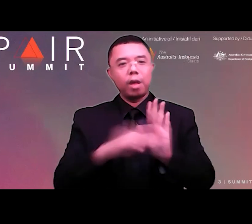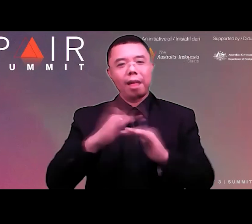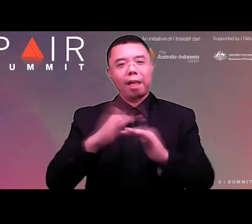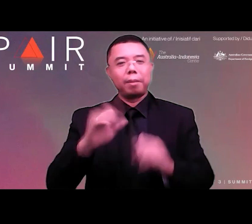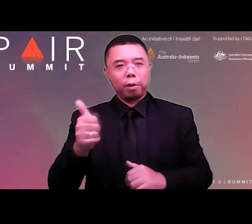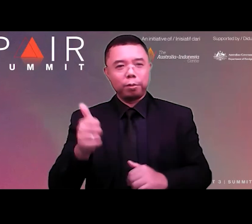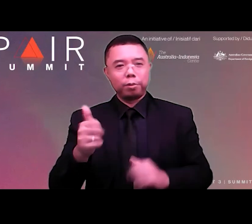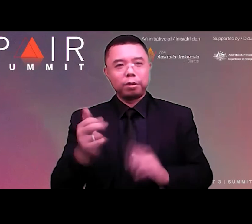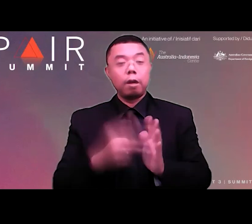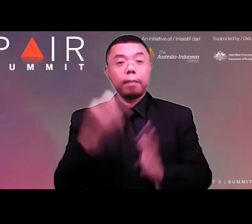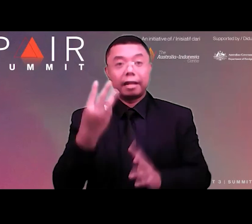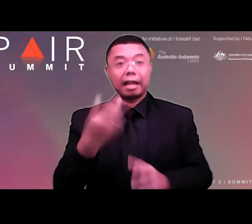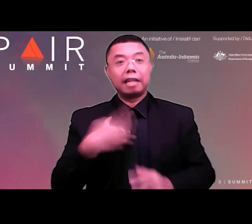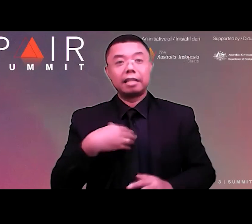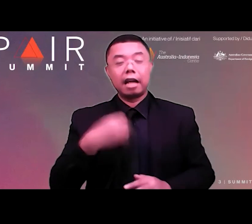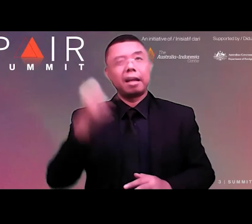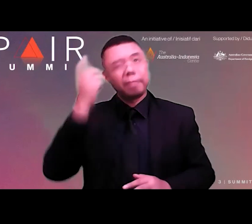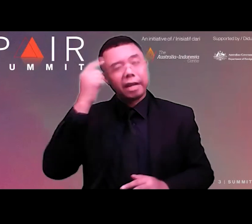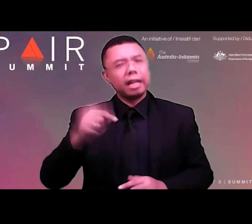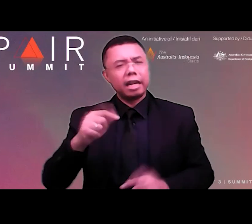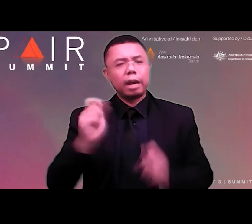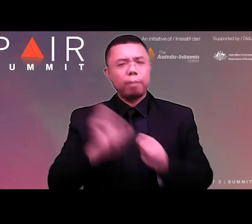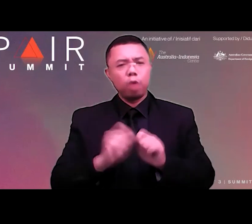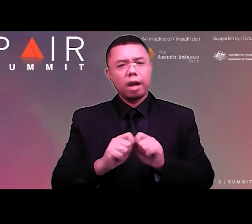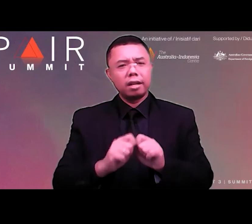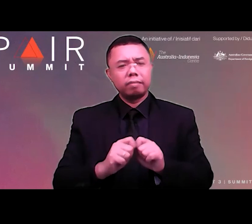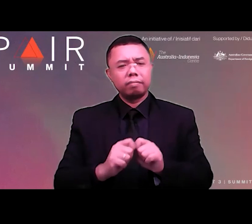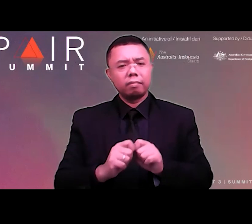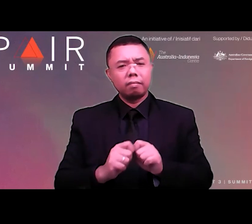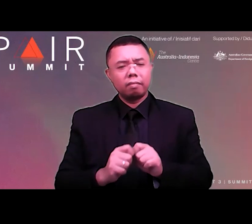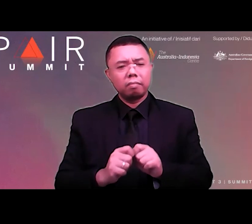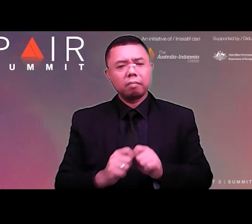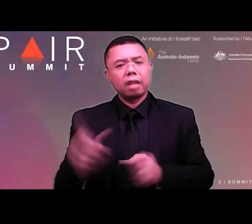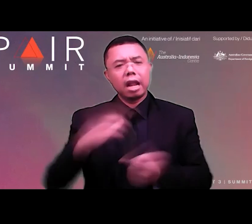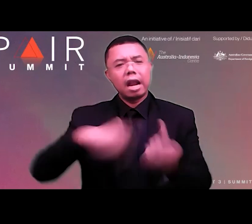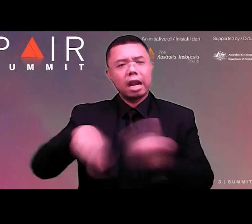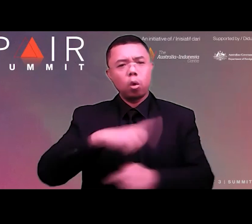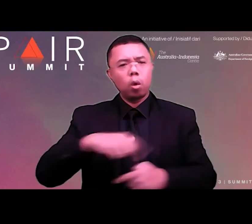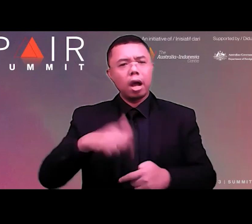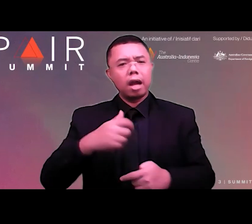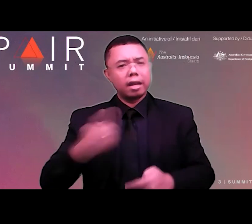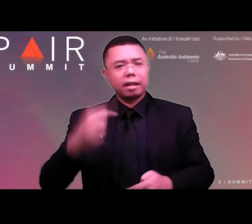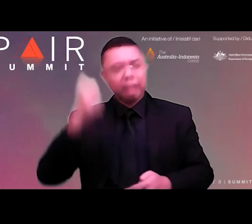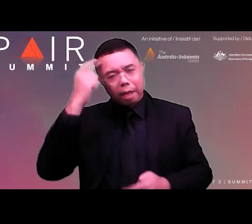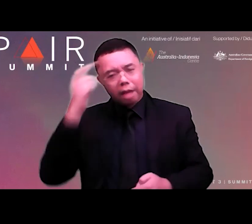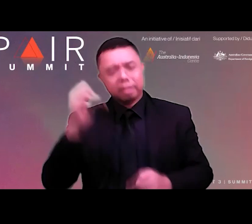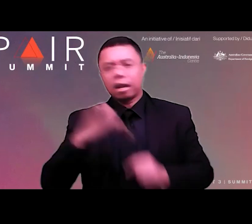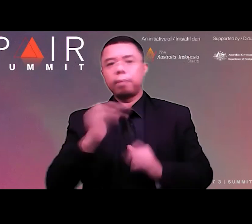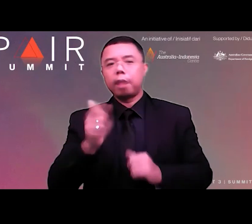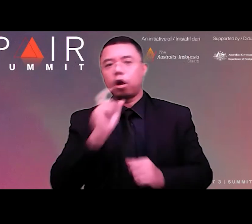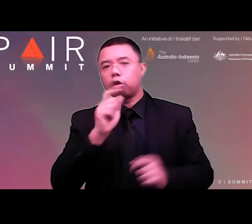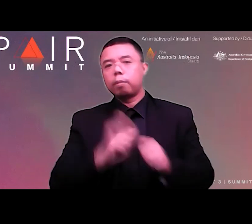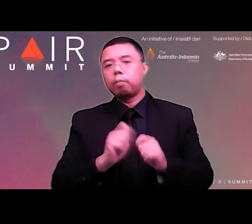creates a really important learning environment for policymakers and analysts alike, because it does